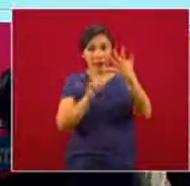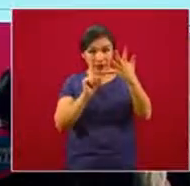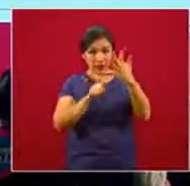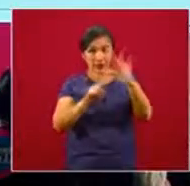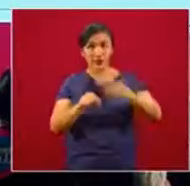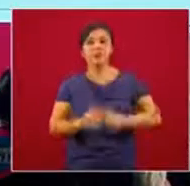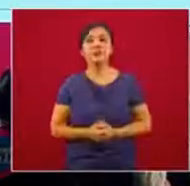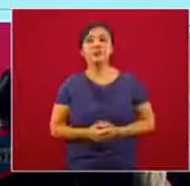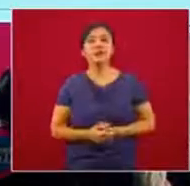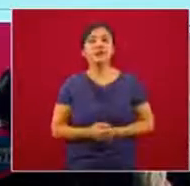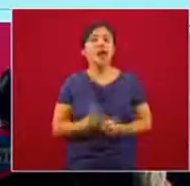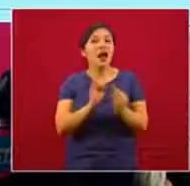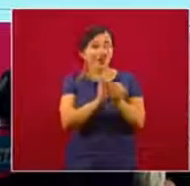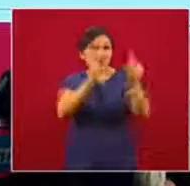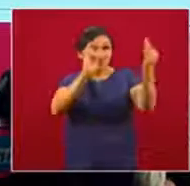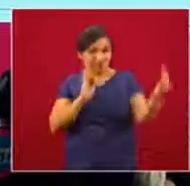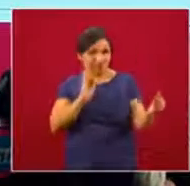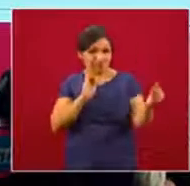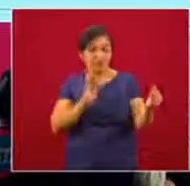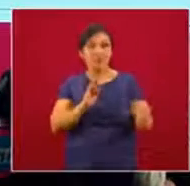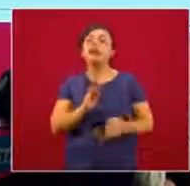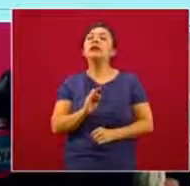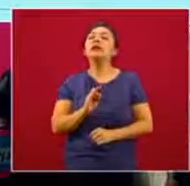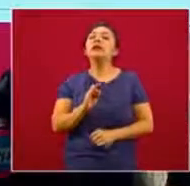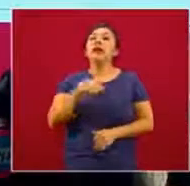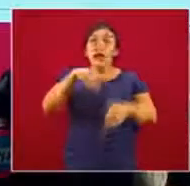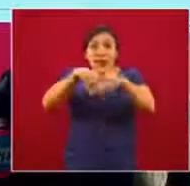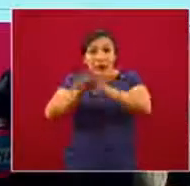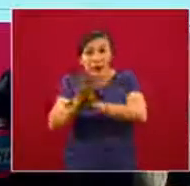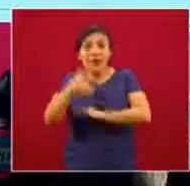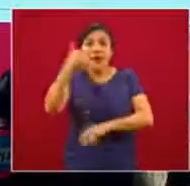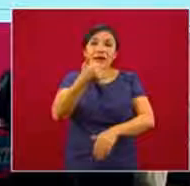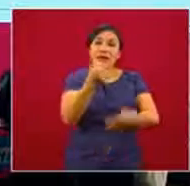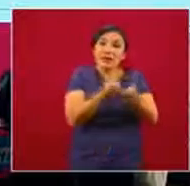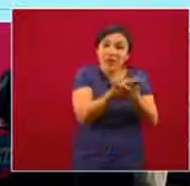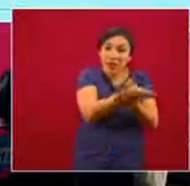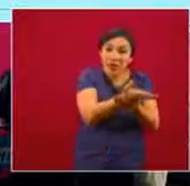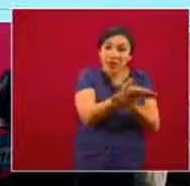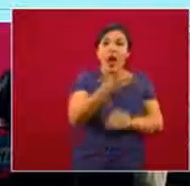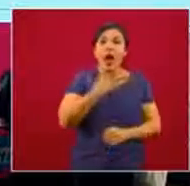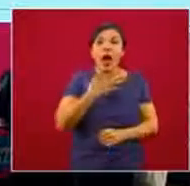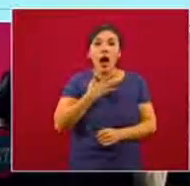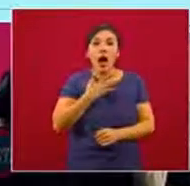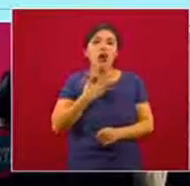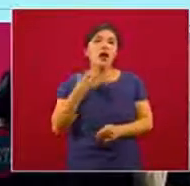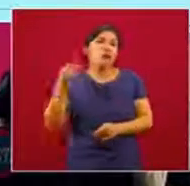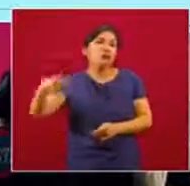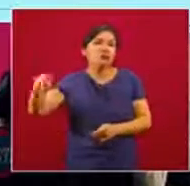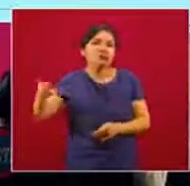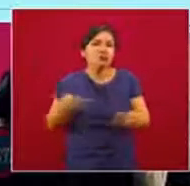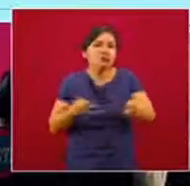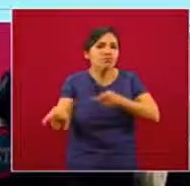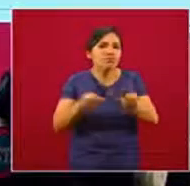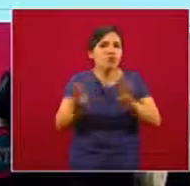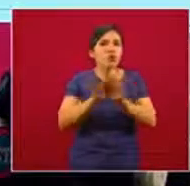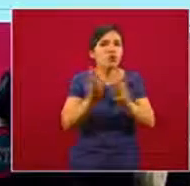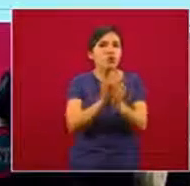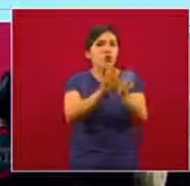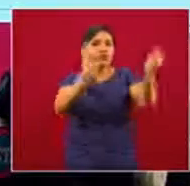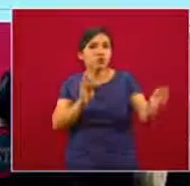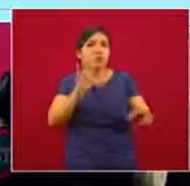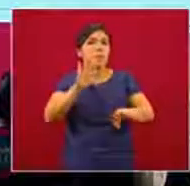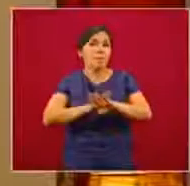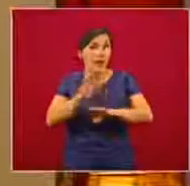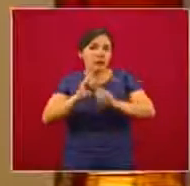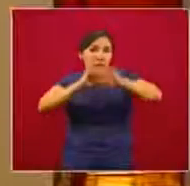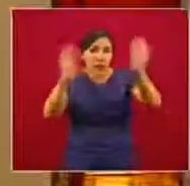sana distancia. The En las fifth entradas intervention y en is las the salidas healthy habrá un protocolo de distancing sana distancia muy when claro